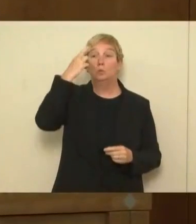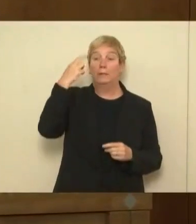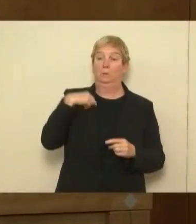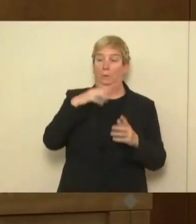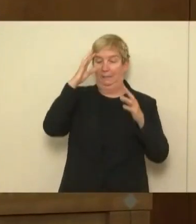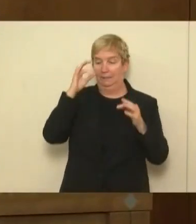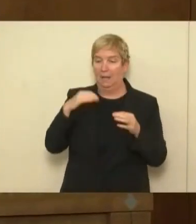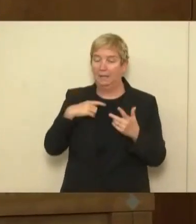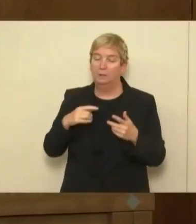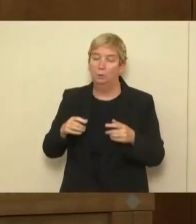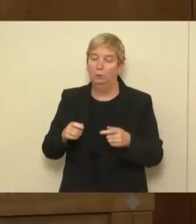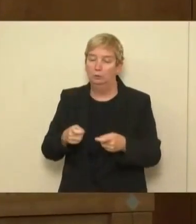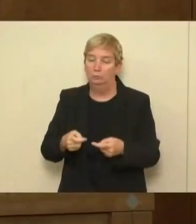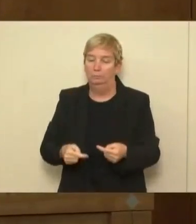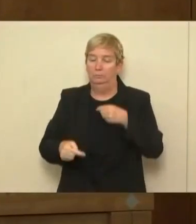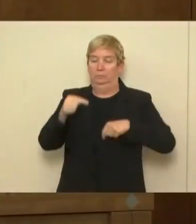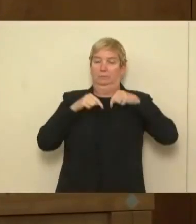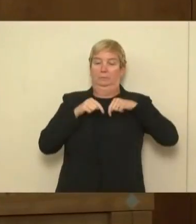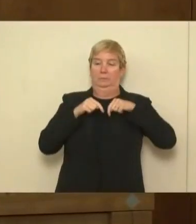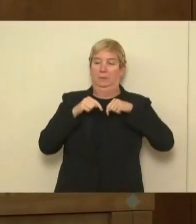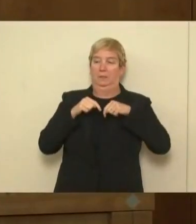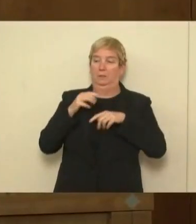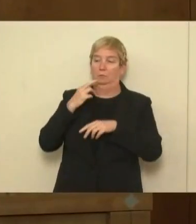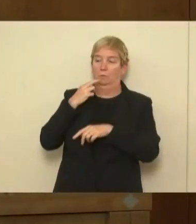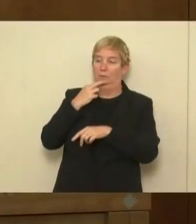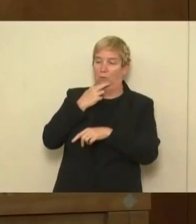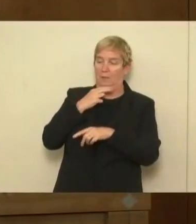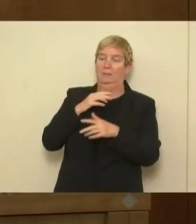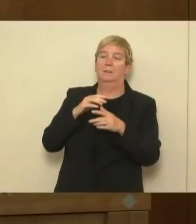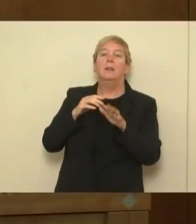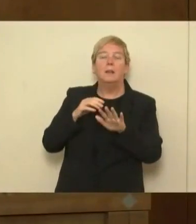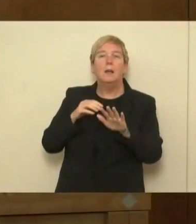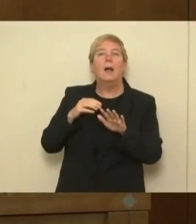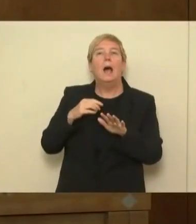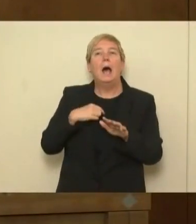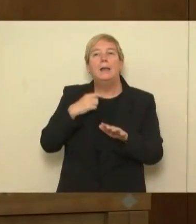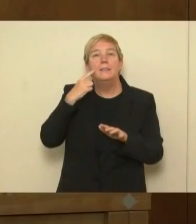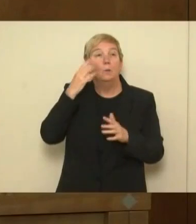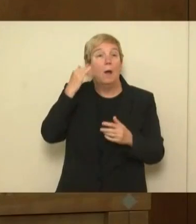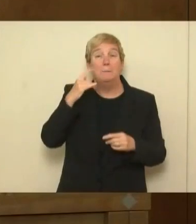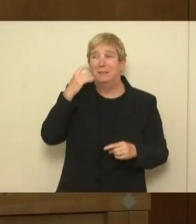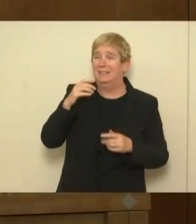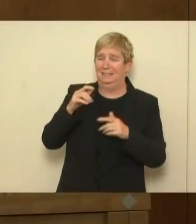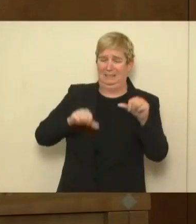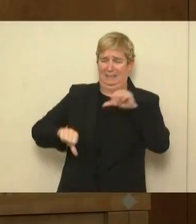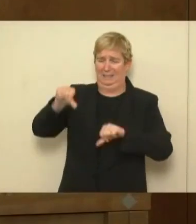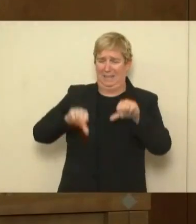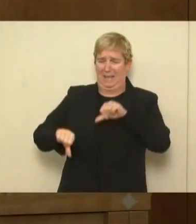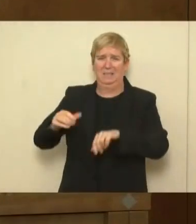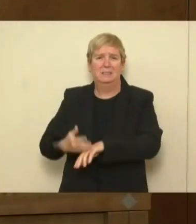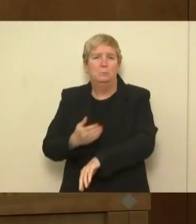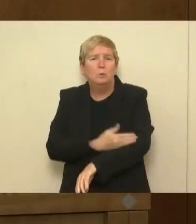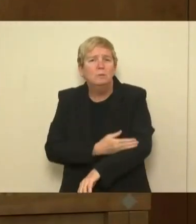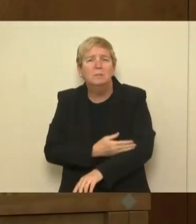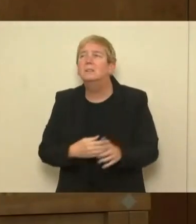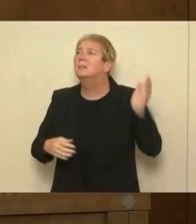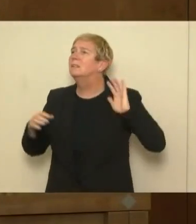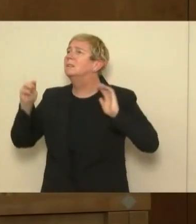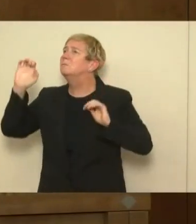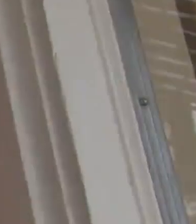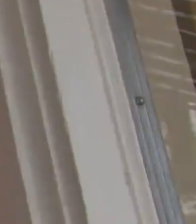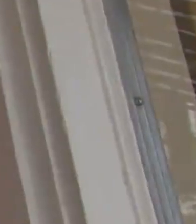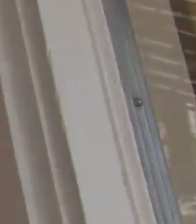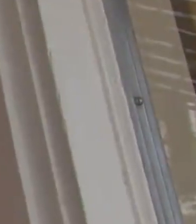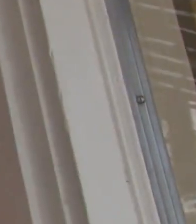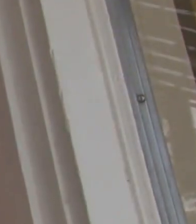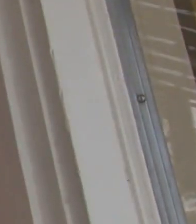is that the science has changed about masks. Back in March, there was conflicting data, and there have been a dozen papers now that demonstrate their